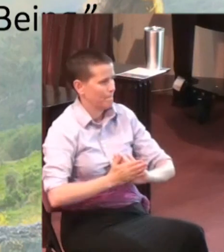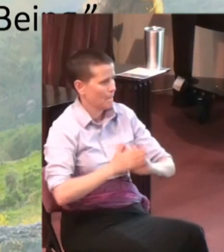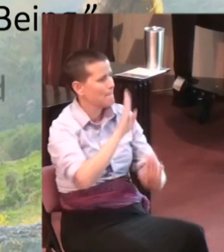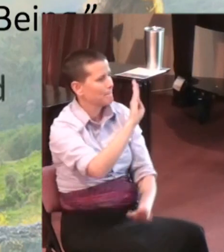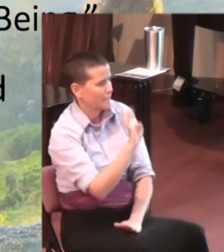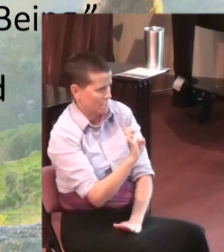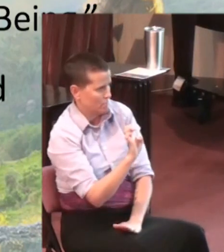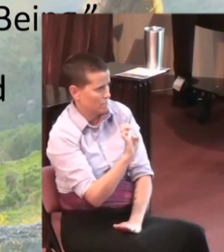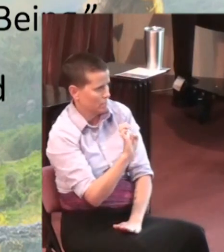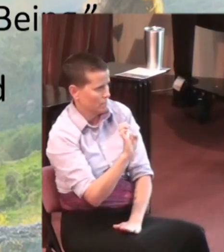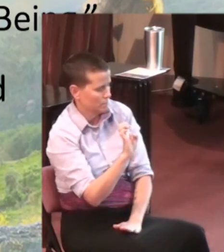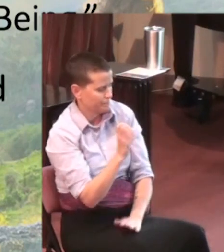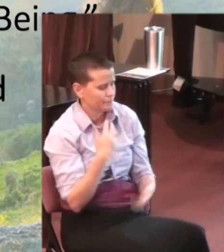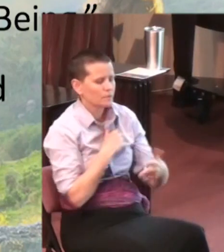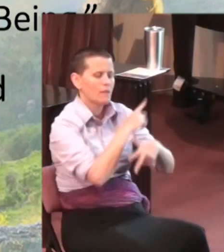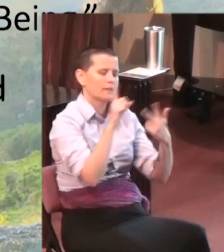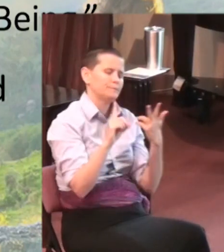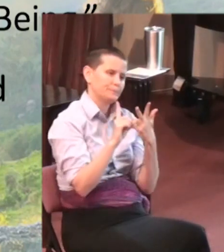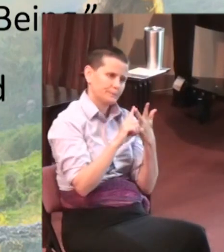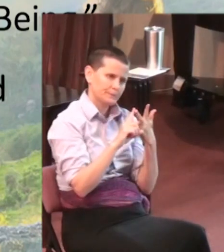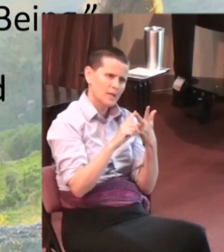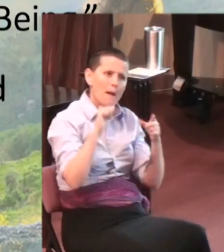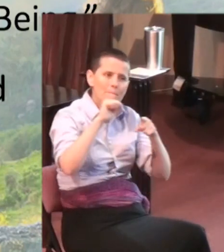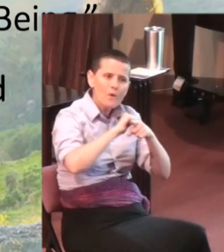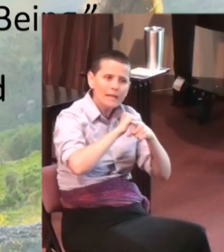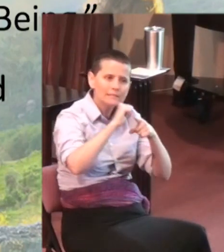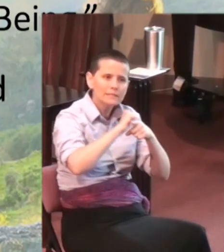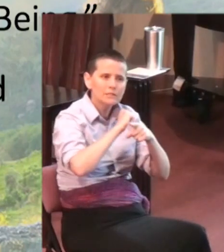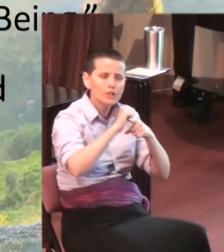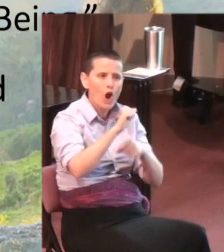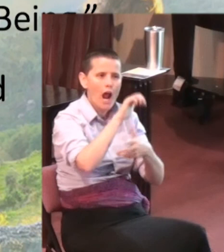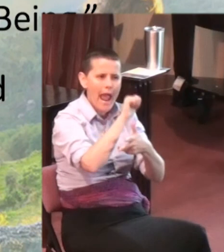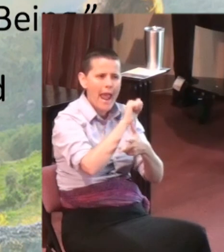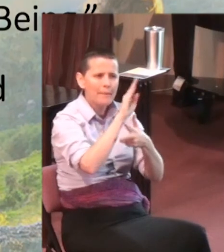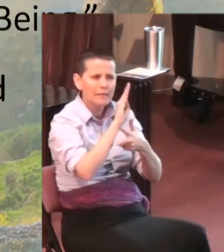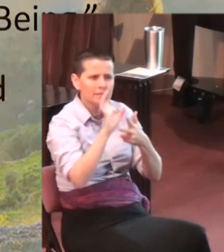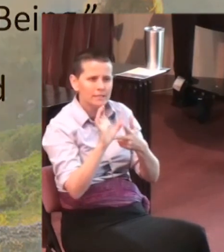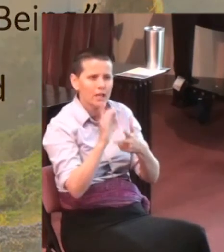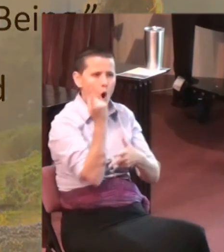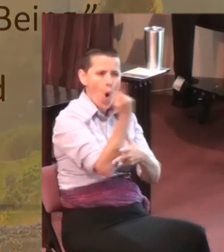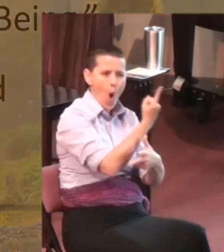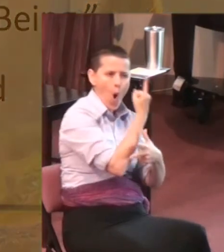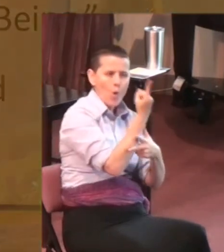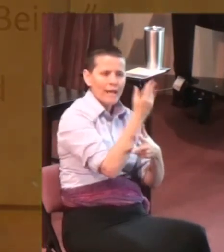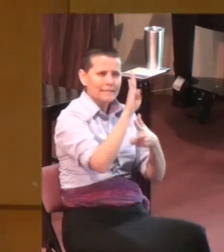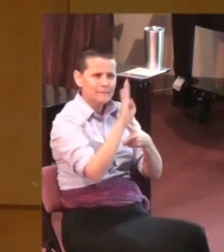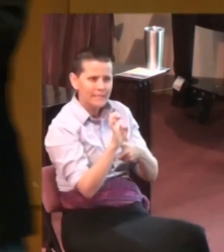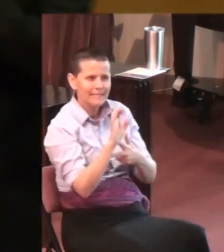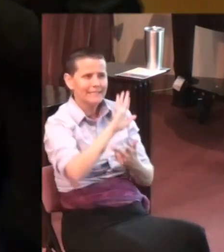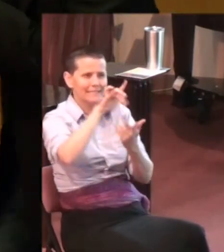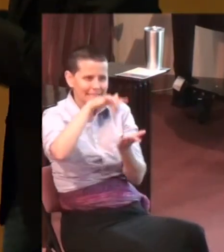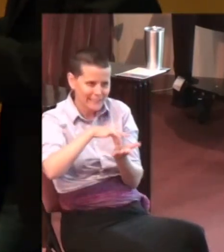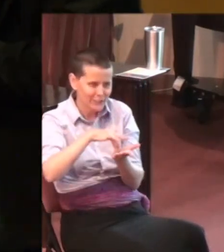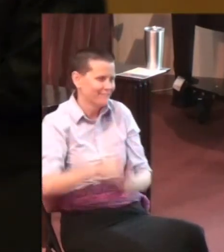point, practice your ABCs. Always be centered. Amen. Love you